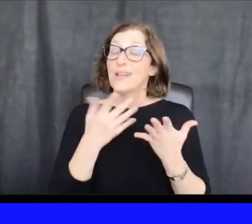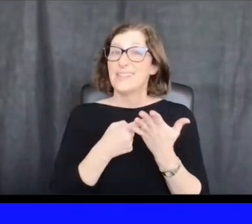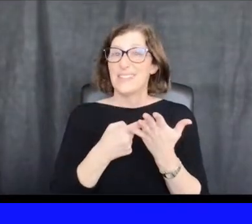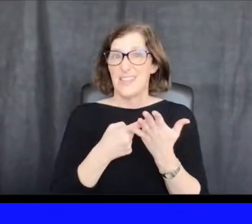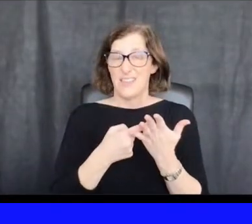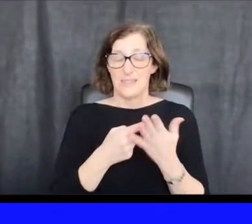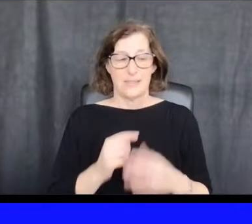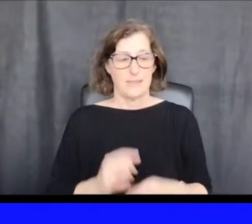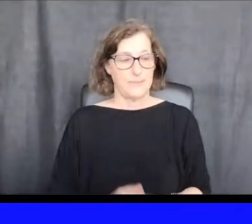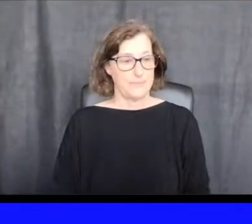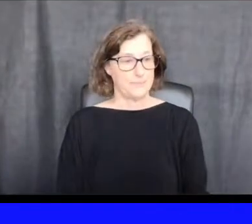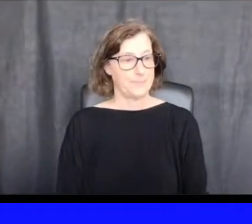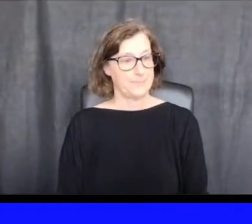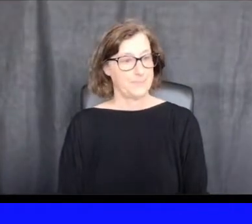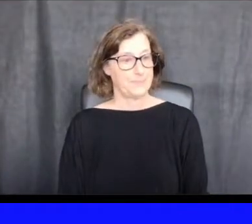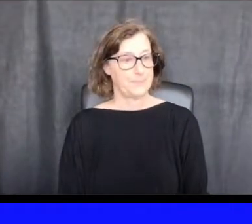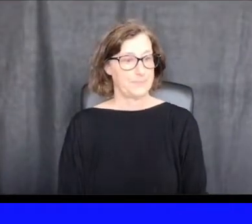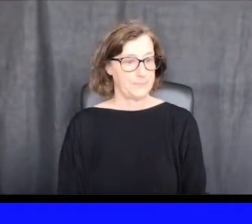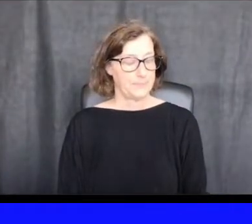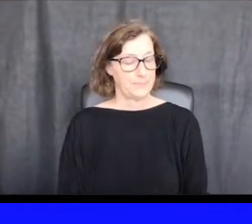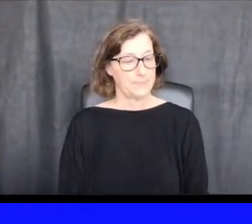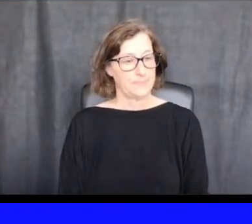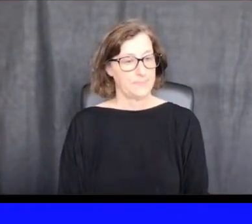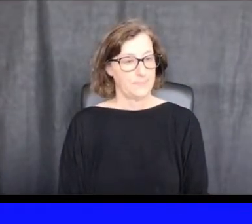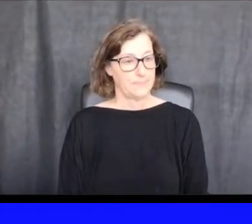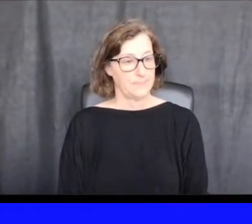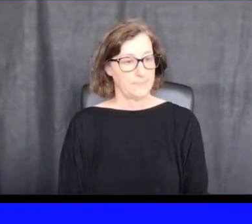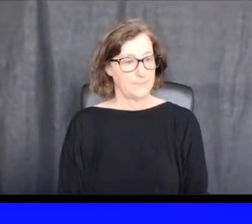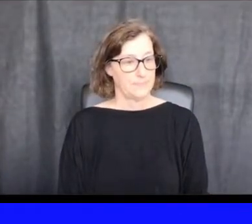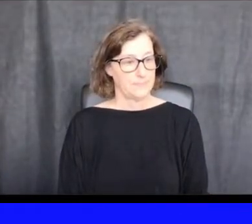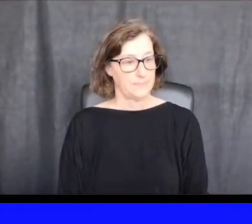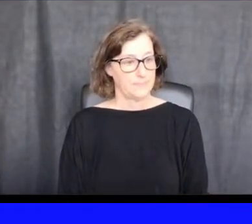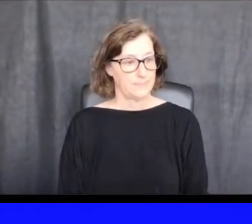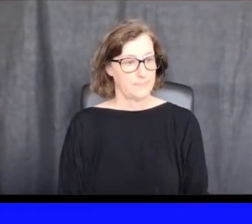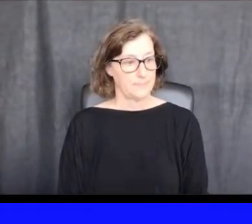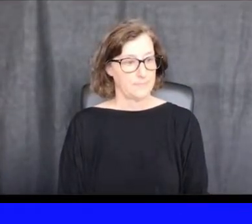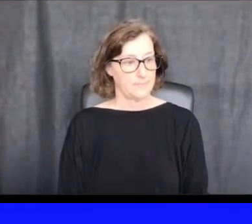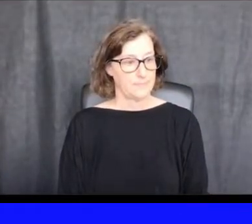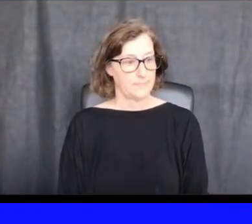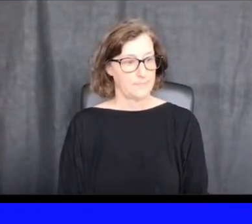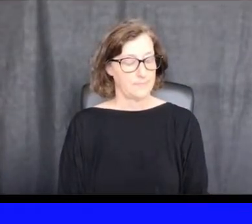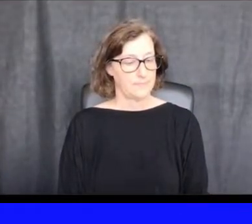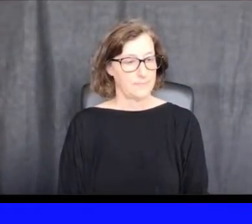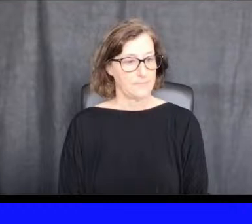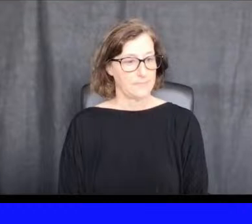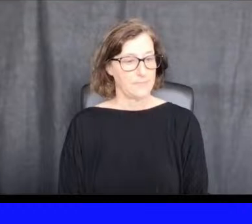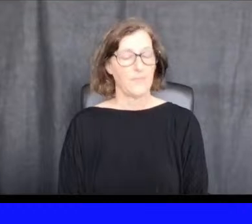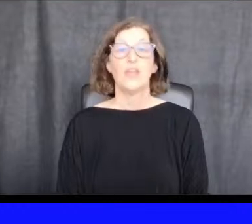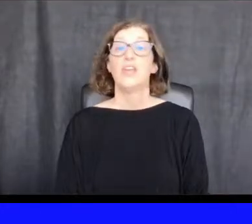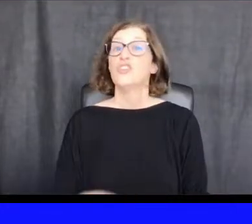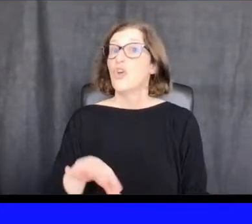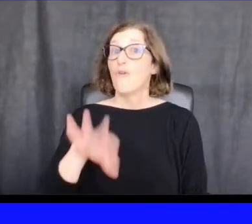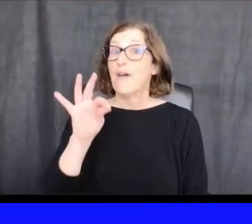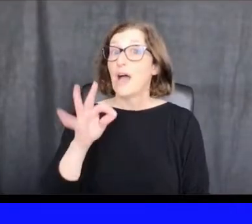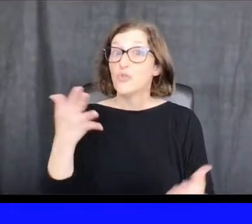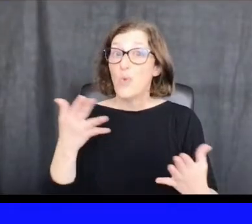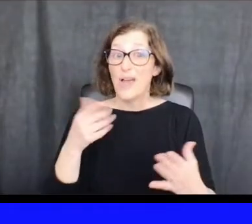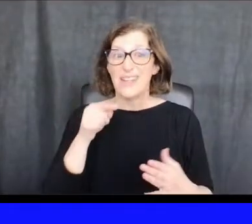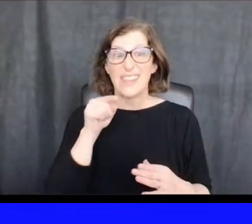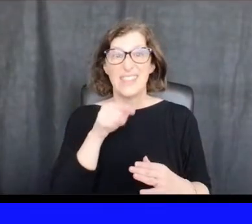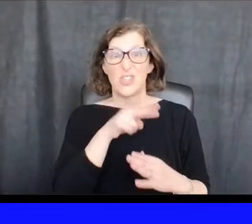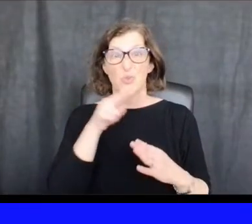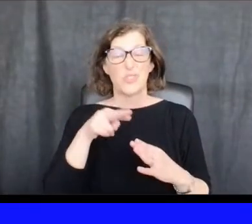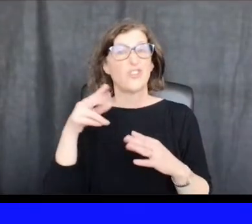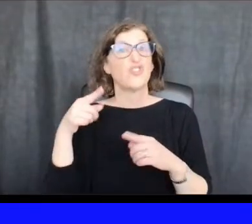teams and with our clinical partners. And you can see the most common barriers at the bottom: challenges with ADLs, with